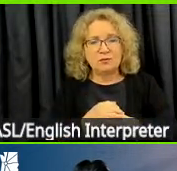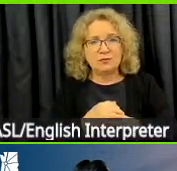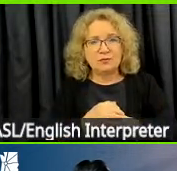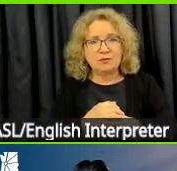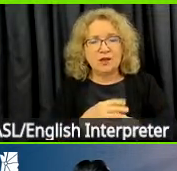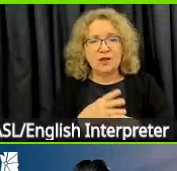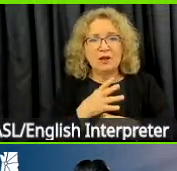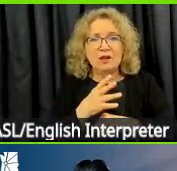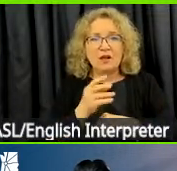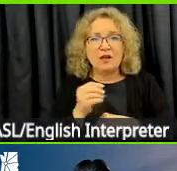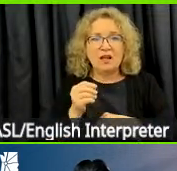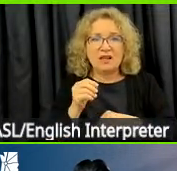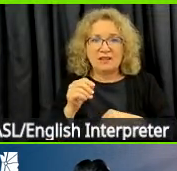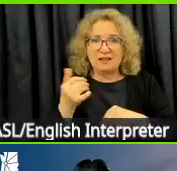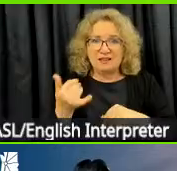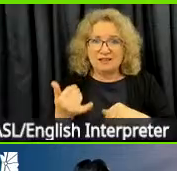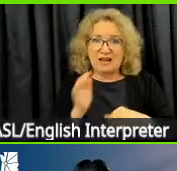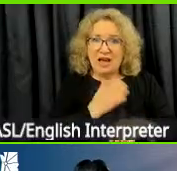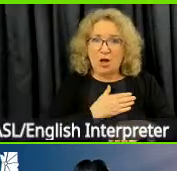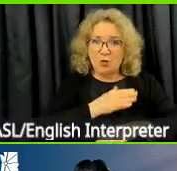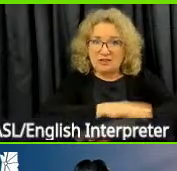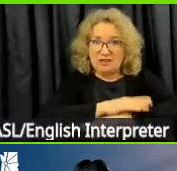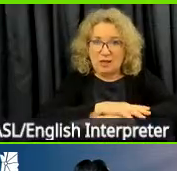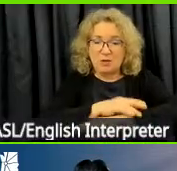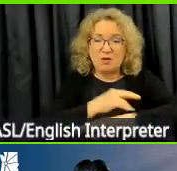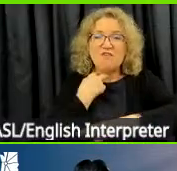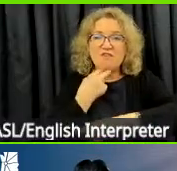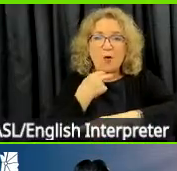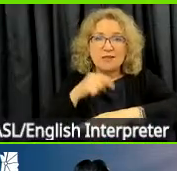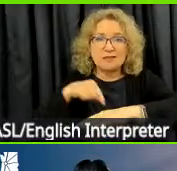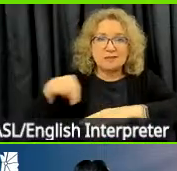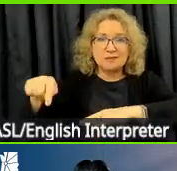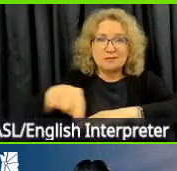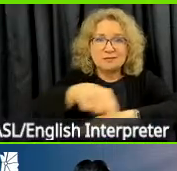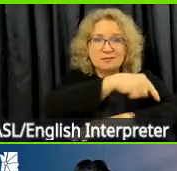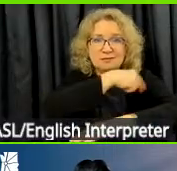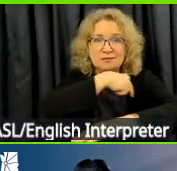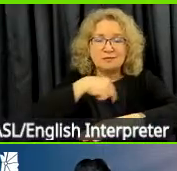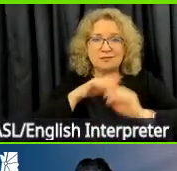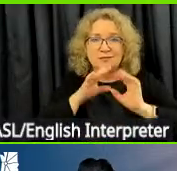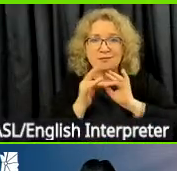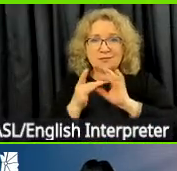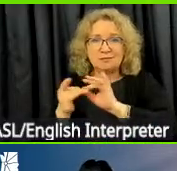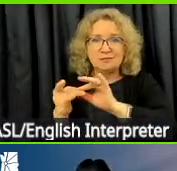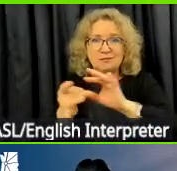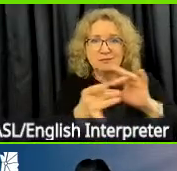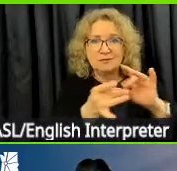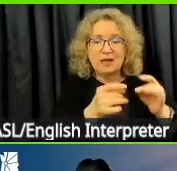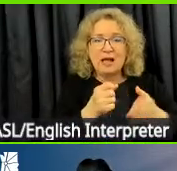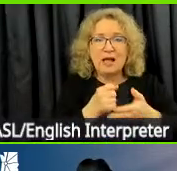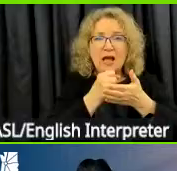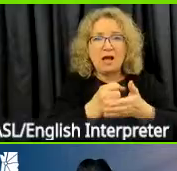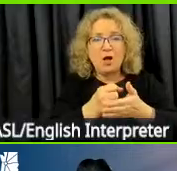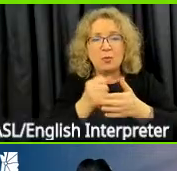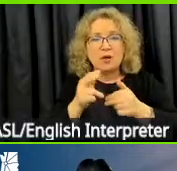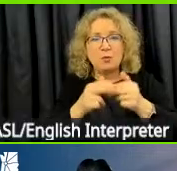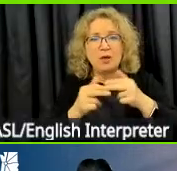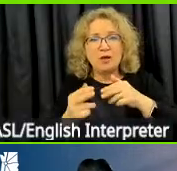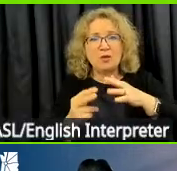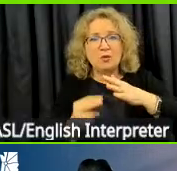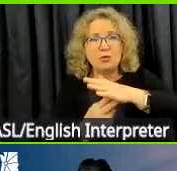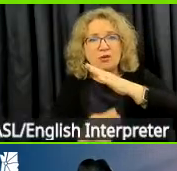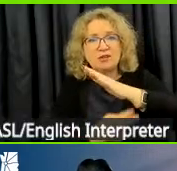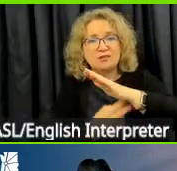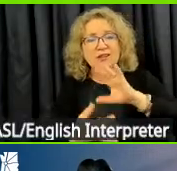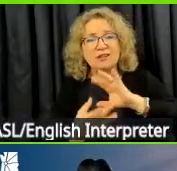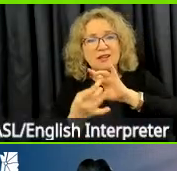voices around the table like that, I feel like that's what you all have contributed to in such a big way.